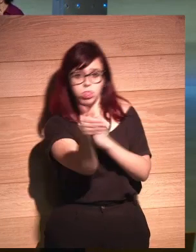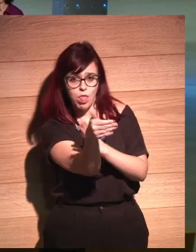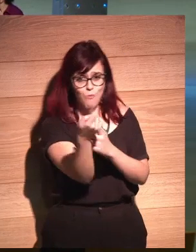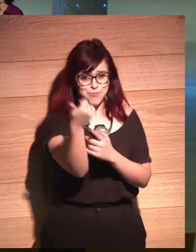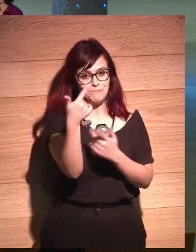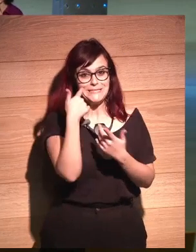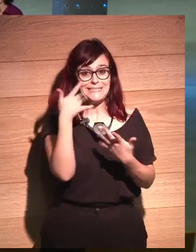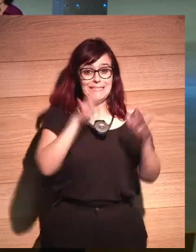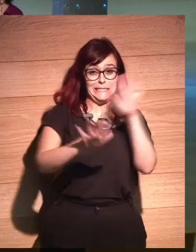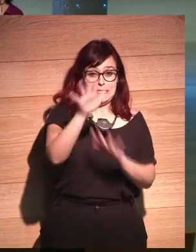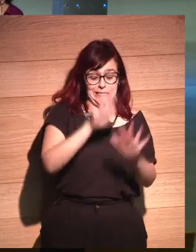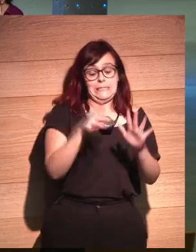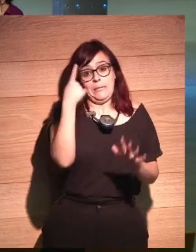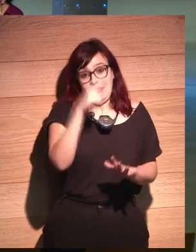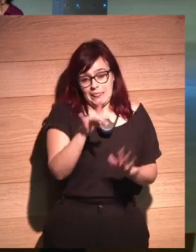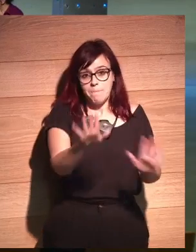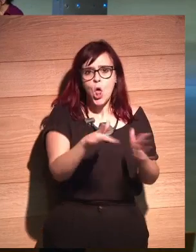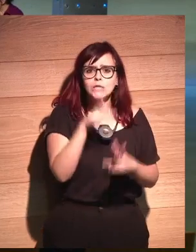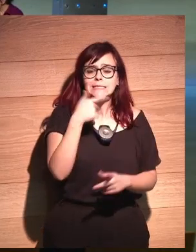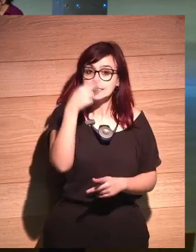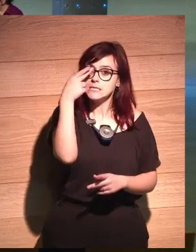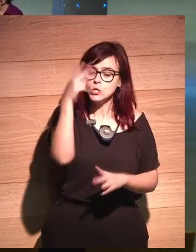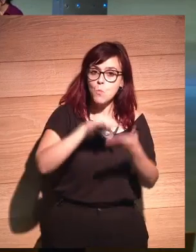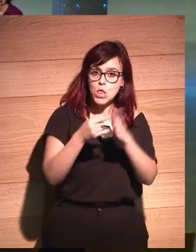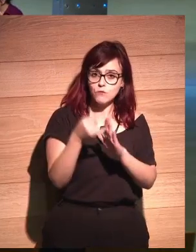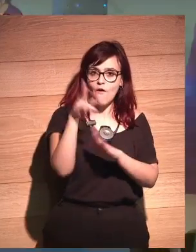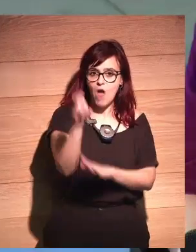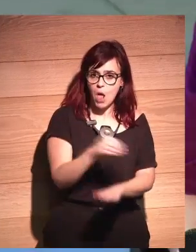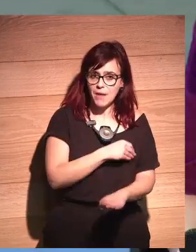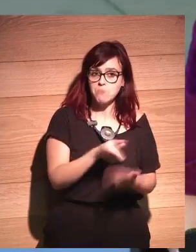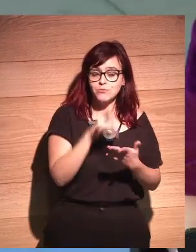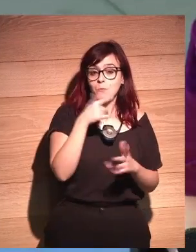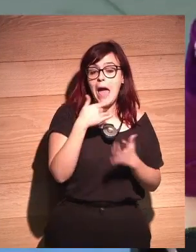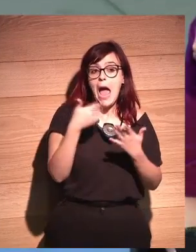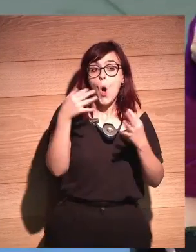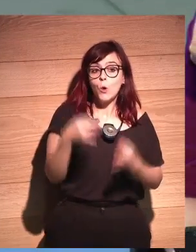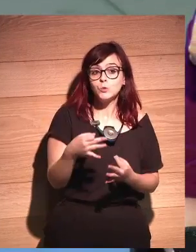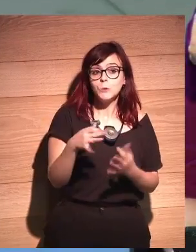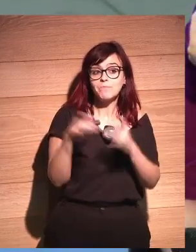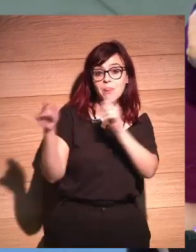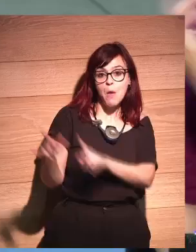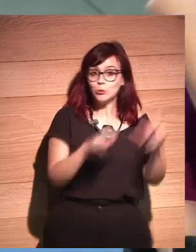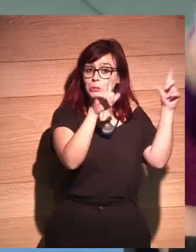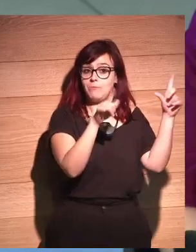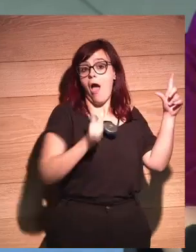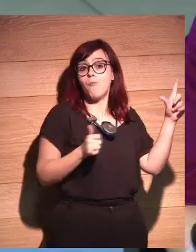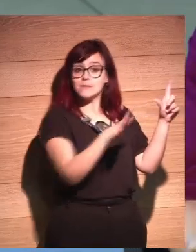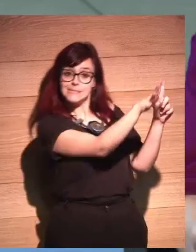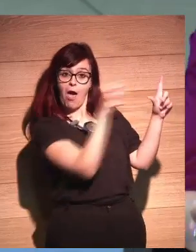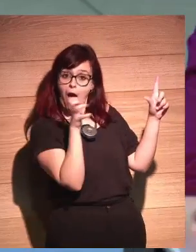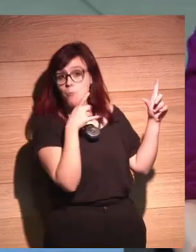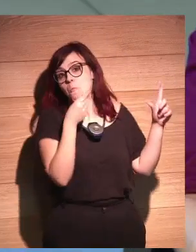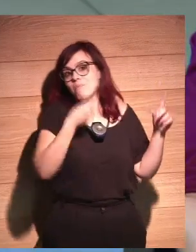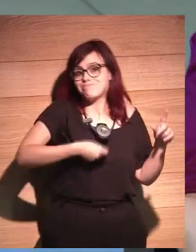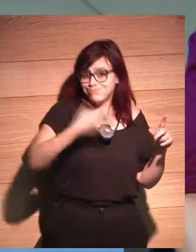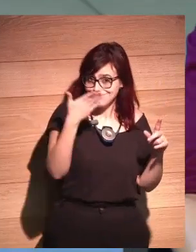I'm moving away from culture, and I'm not feeling very well by doing this, but there's an interesting project.